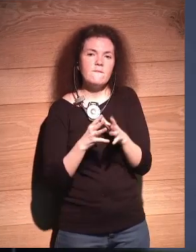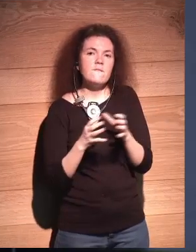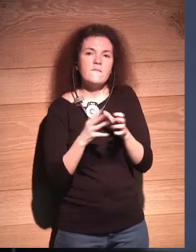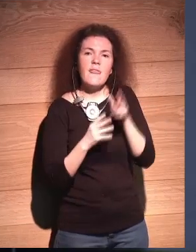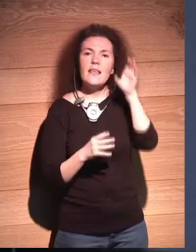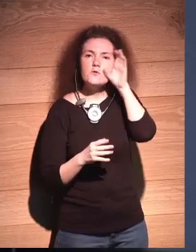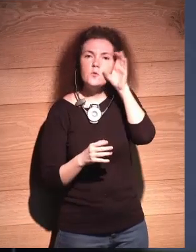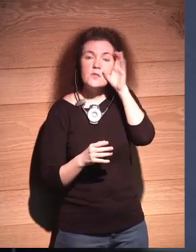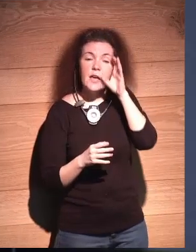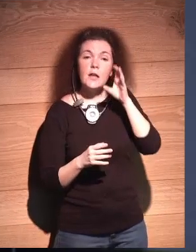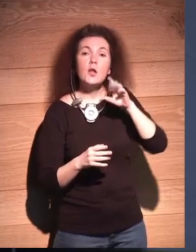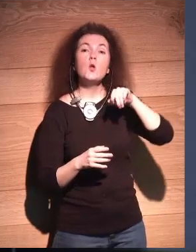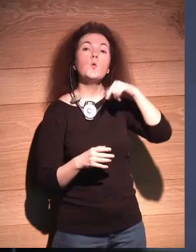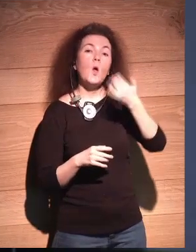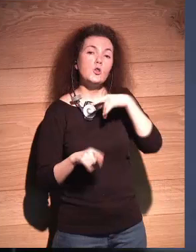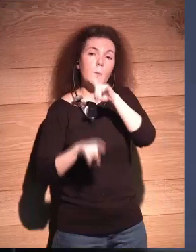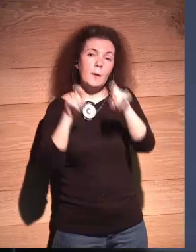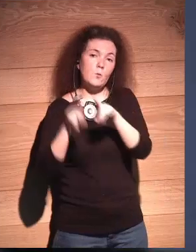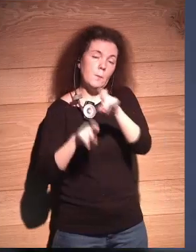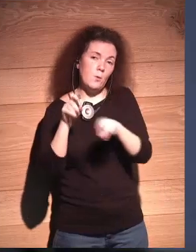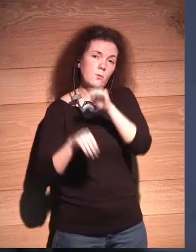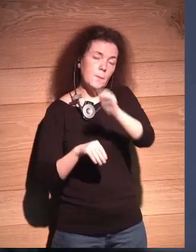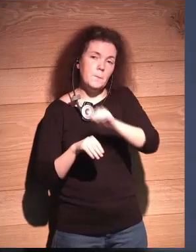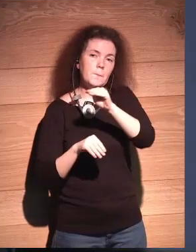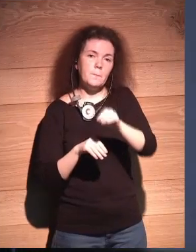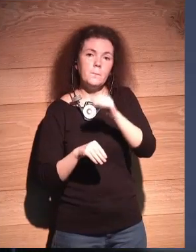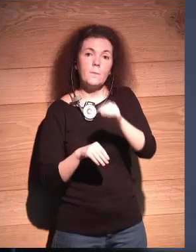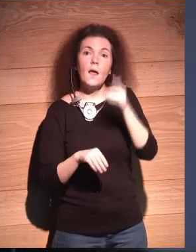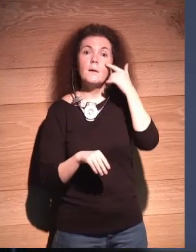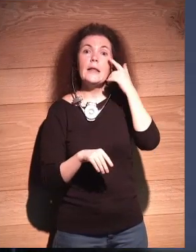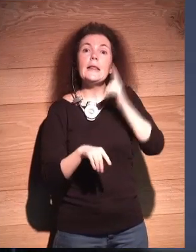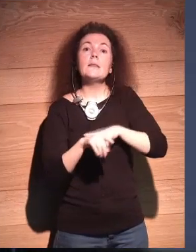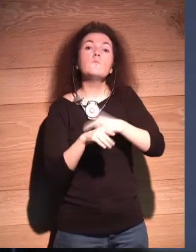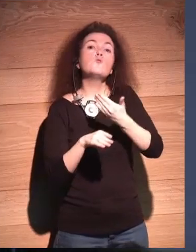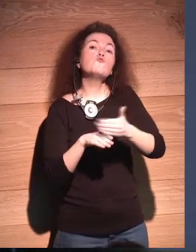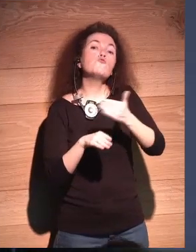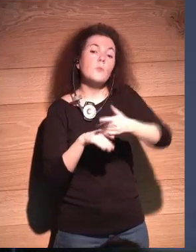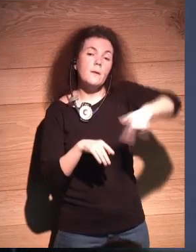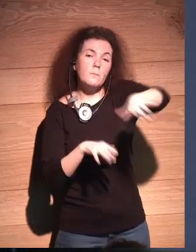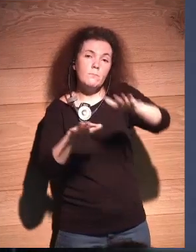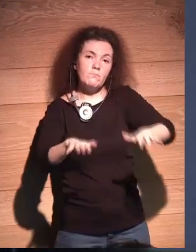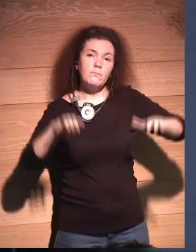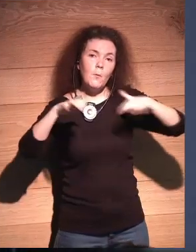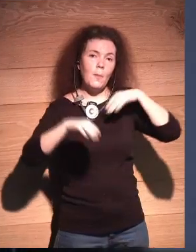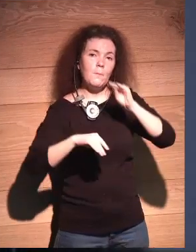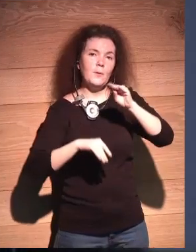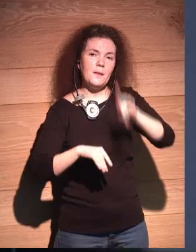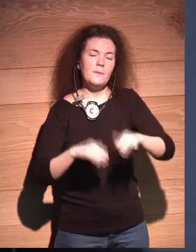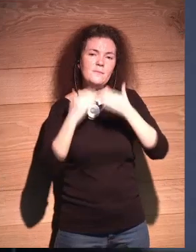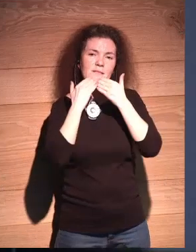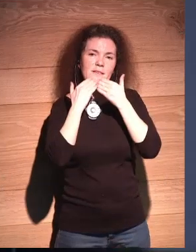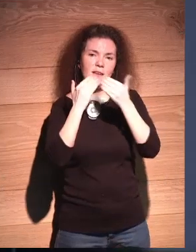creative process, and I'm looking forward to listening to what she has to tell us. And we will have time to ask